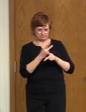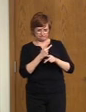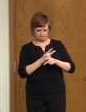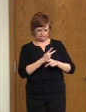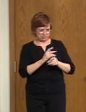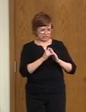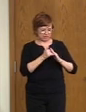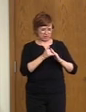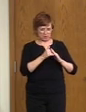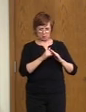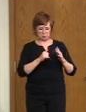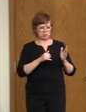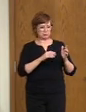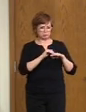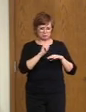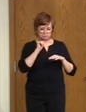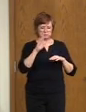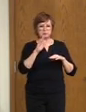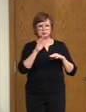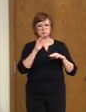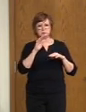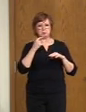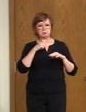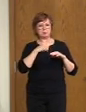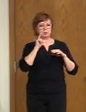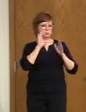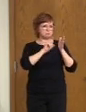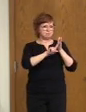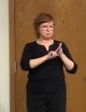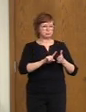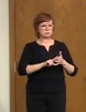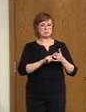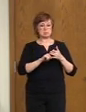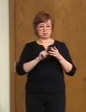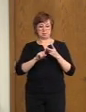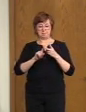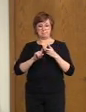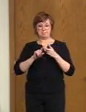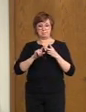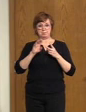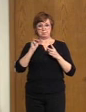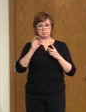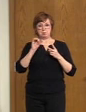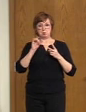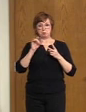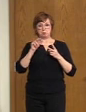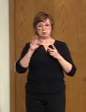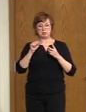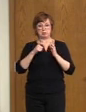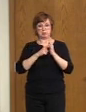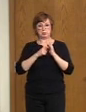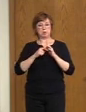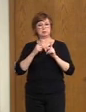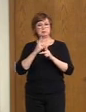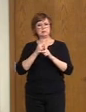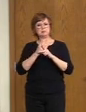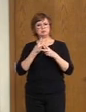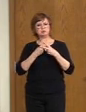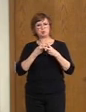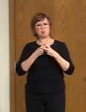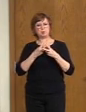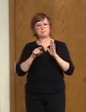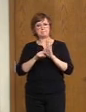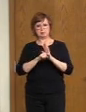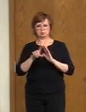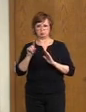distribution points at this point in Saskatchewan, up to 20. But then the Moderna product is -20, easier to transport for